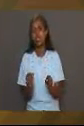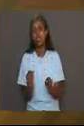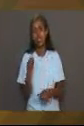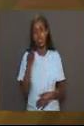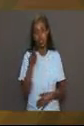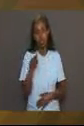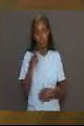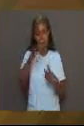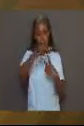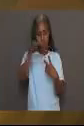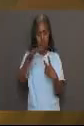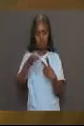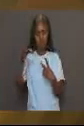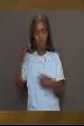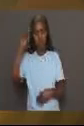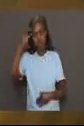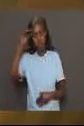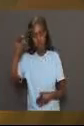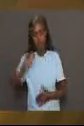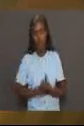you would choose a boy?